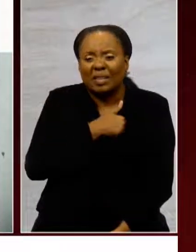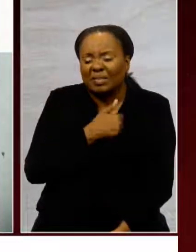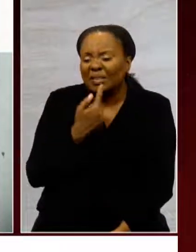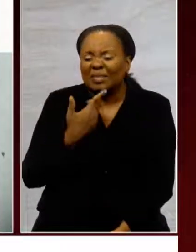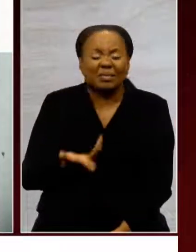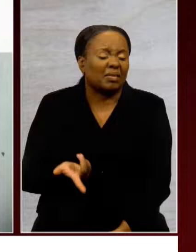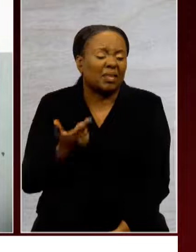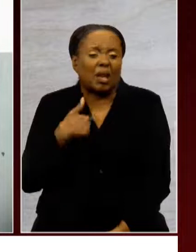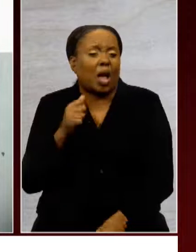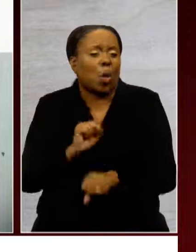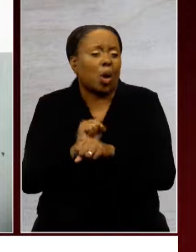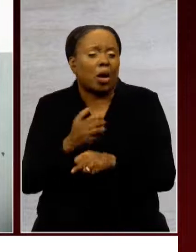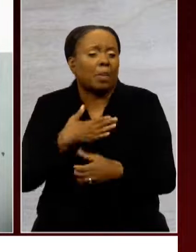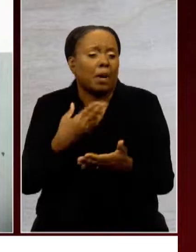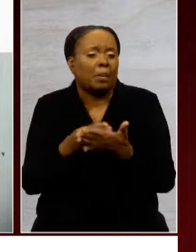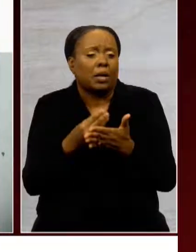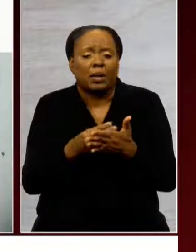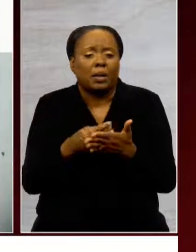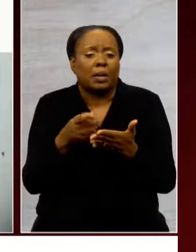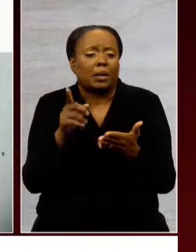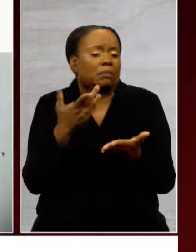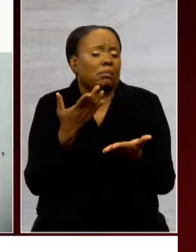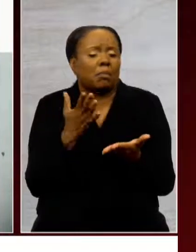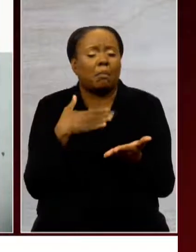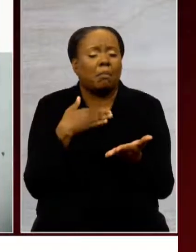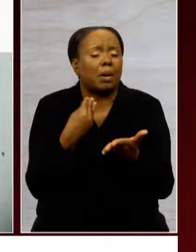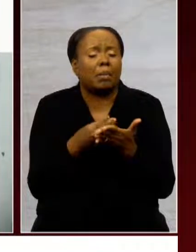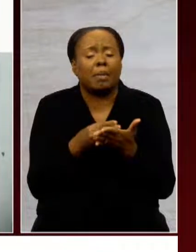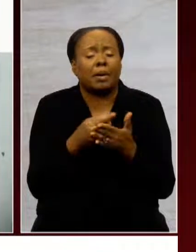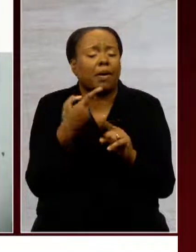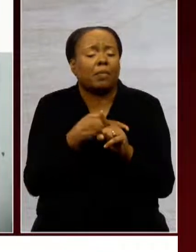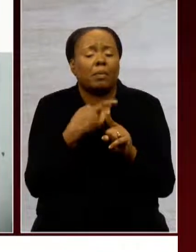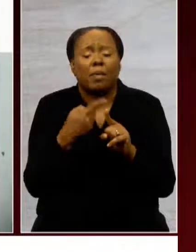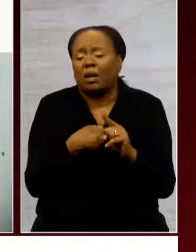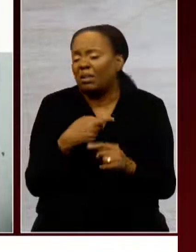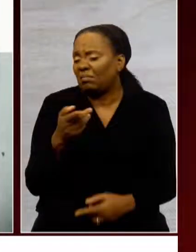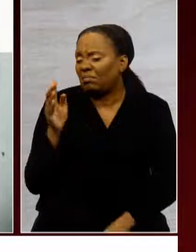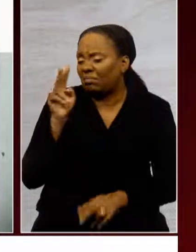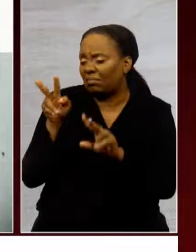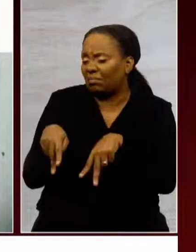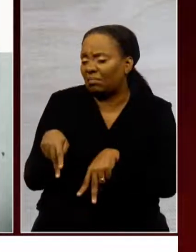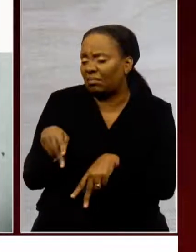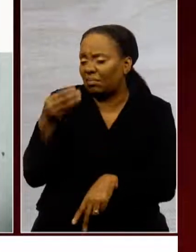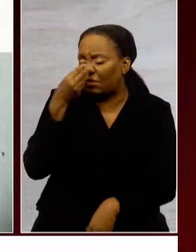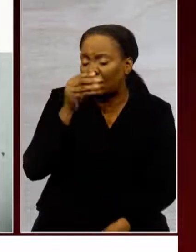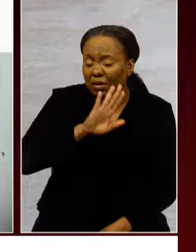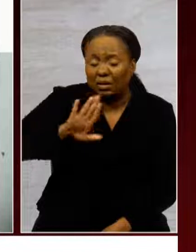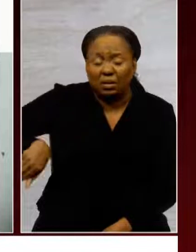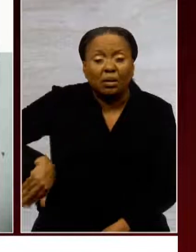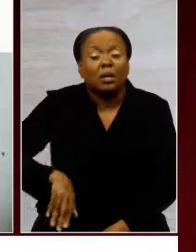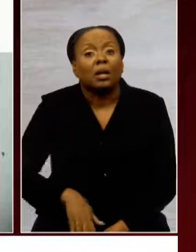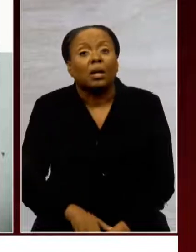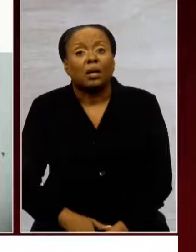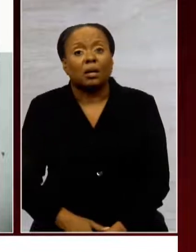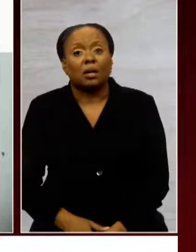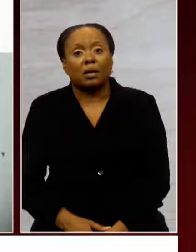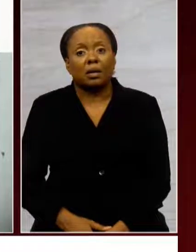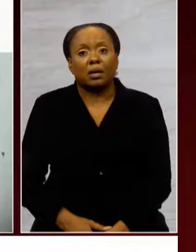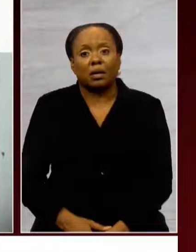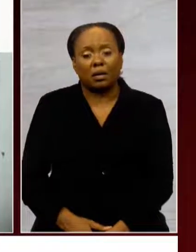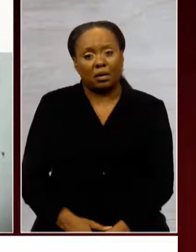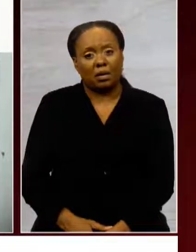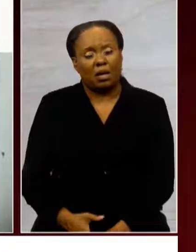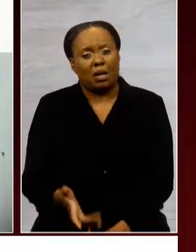the money. And then despite the disability, I don't feel that I should feel they should